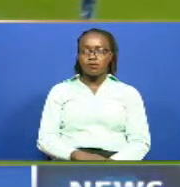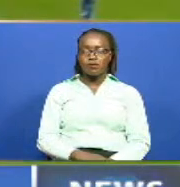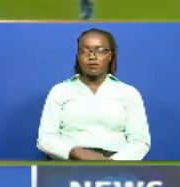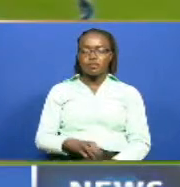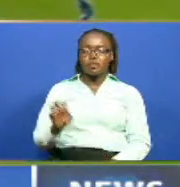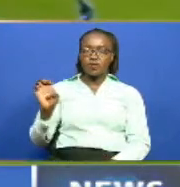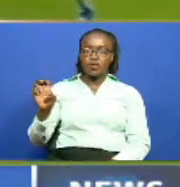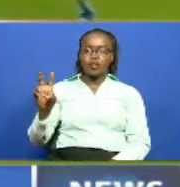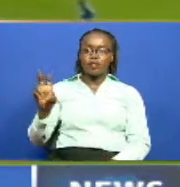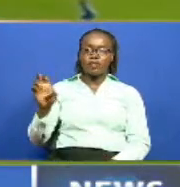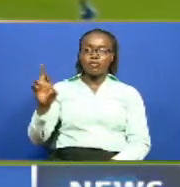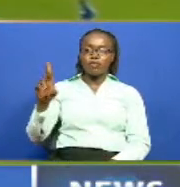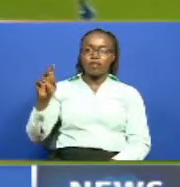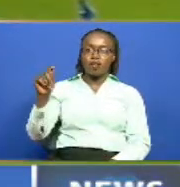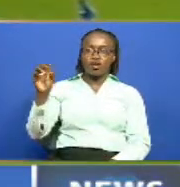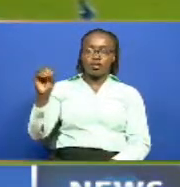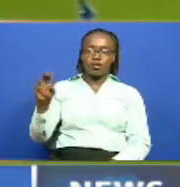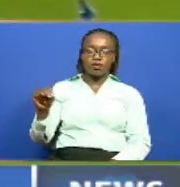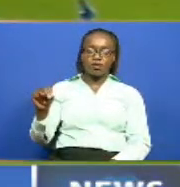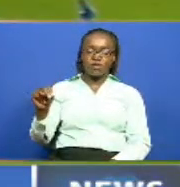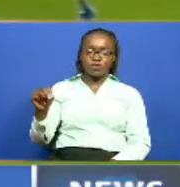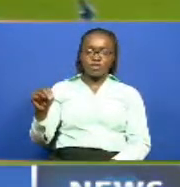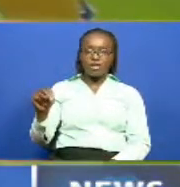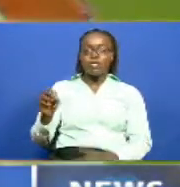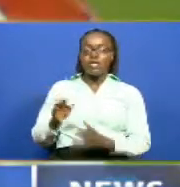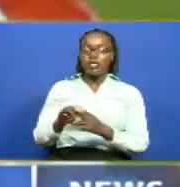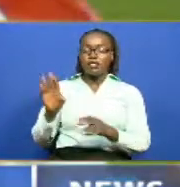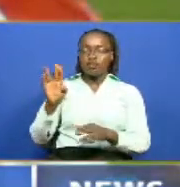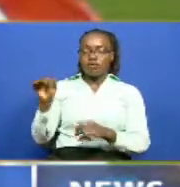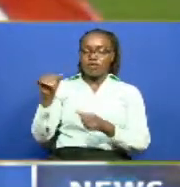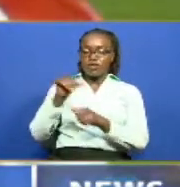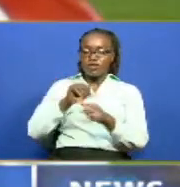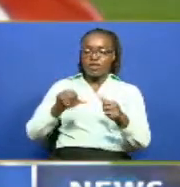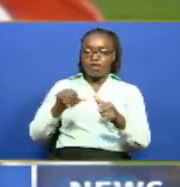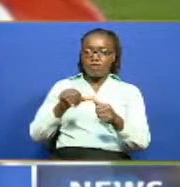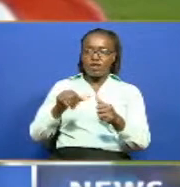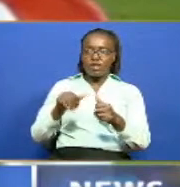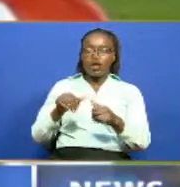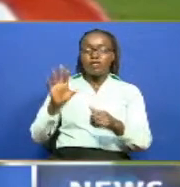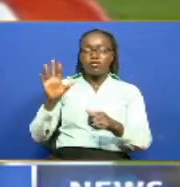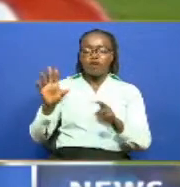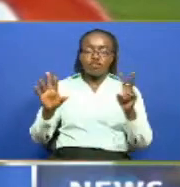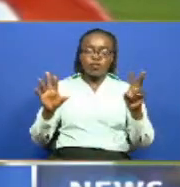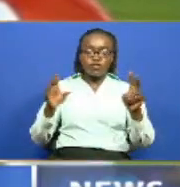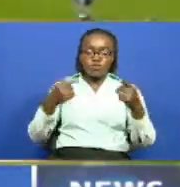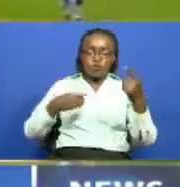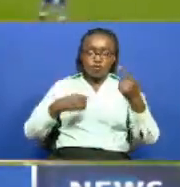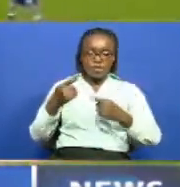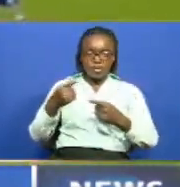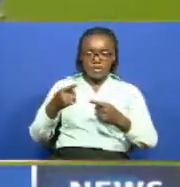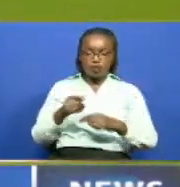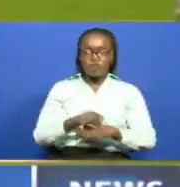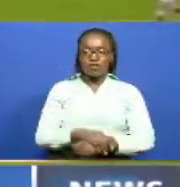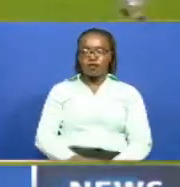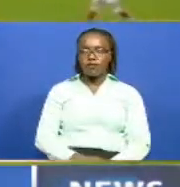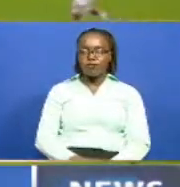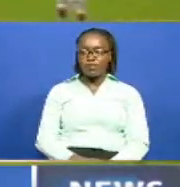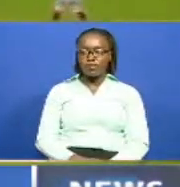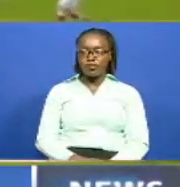will host West Ham United at the Goodison Park in the 4th round following their 5-2 victory away to Fleetwood Town. Here's